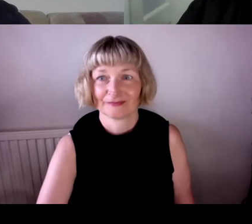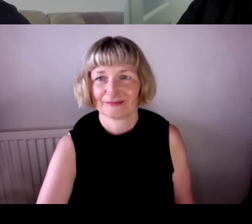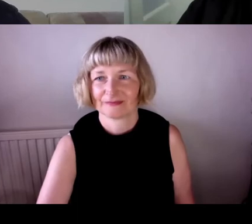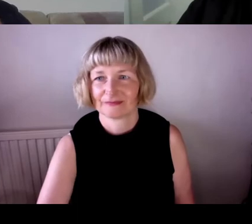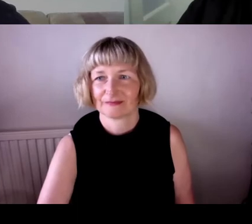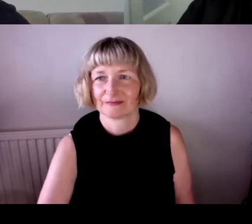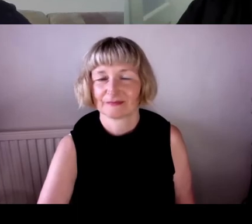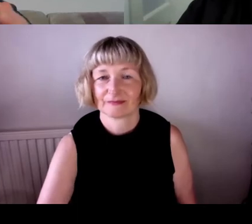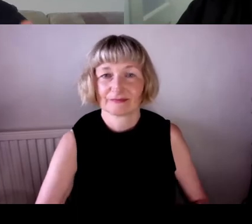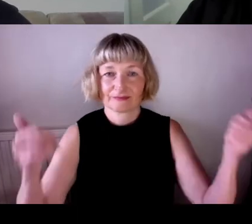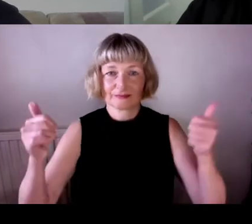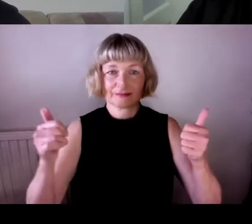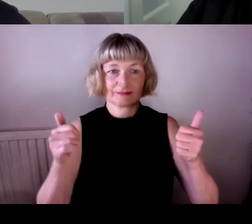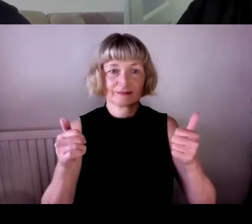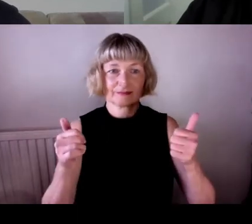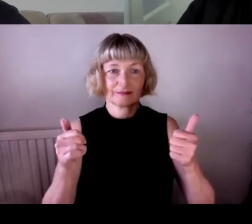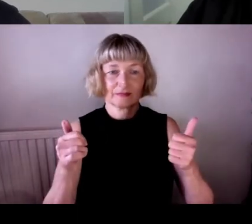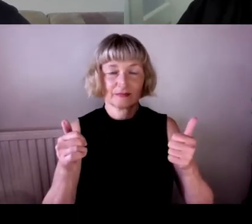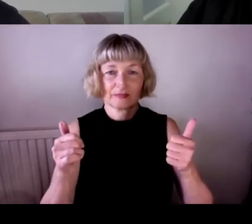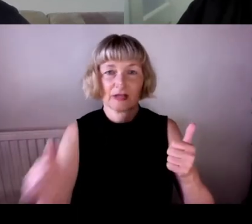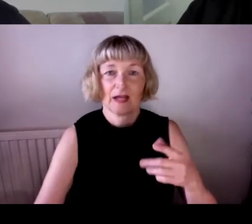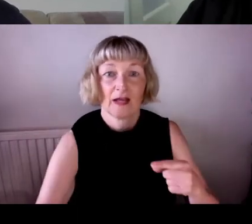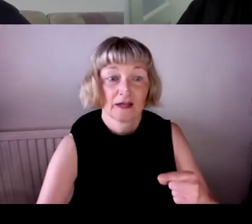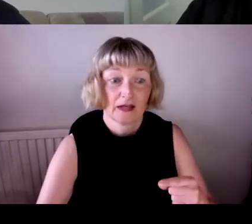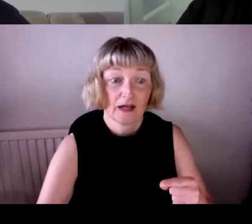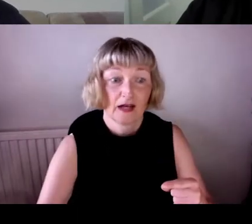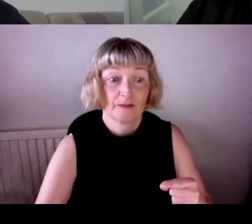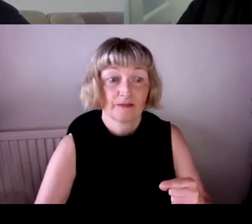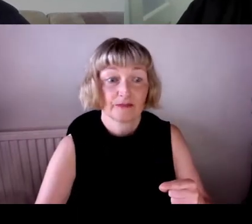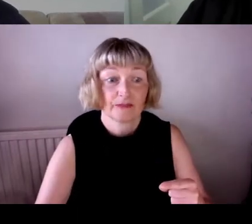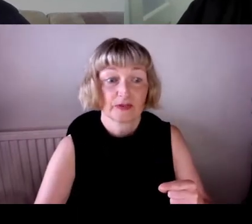Thank you. Can I just make sure what was missed?